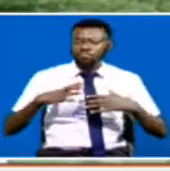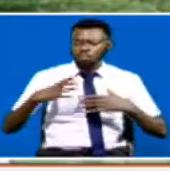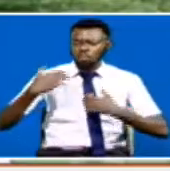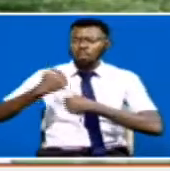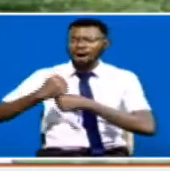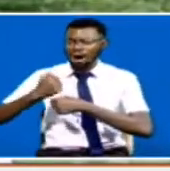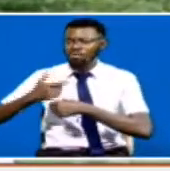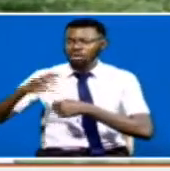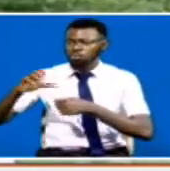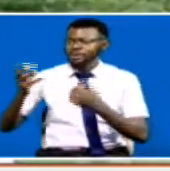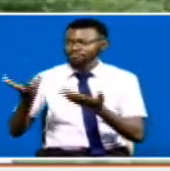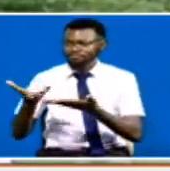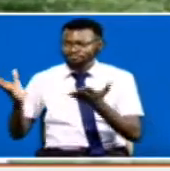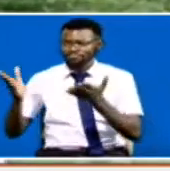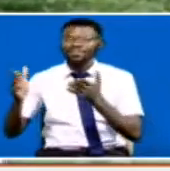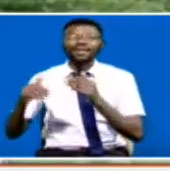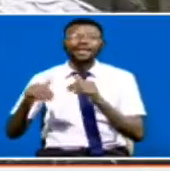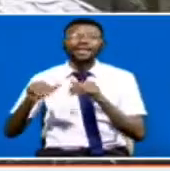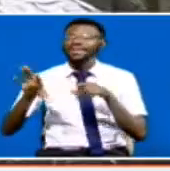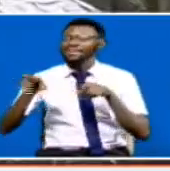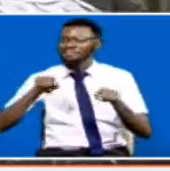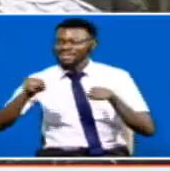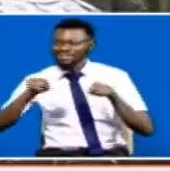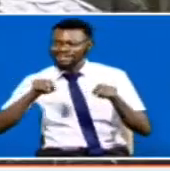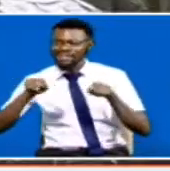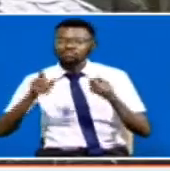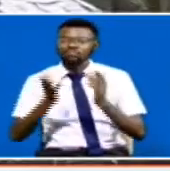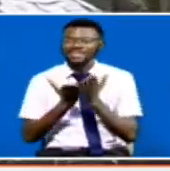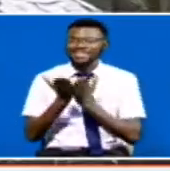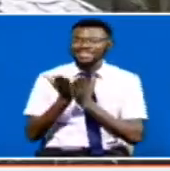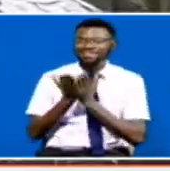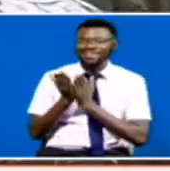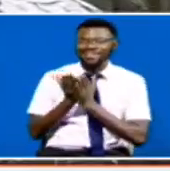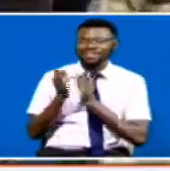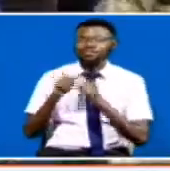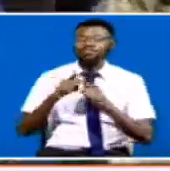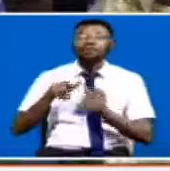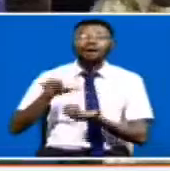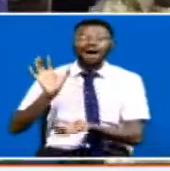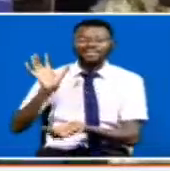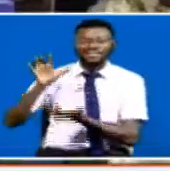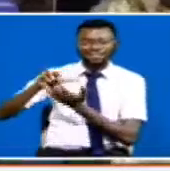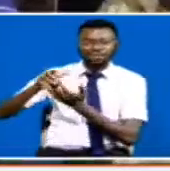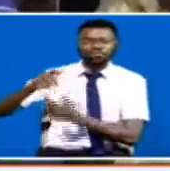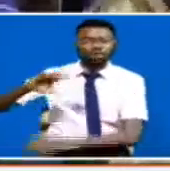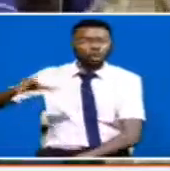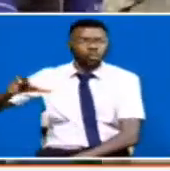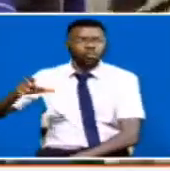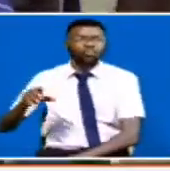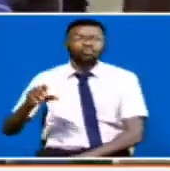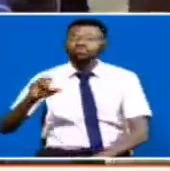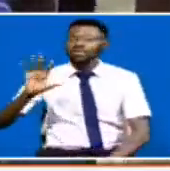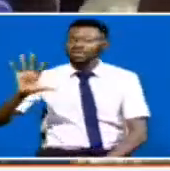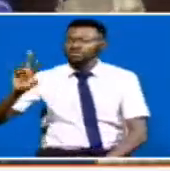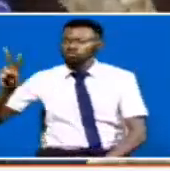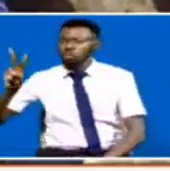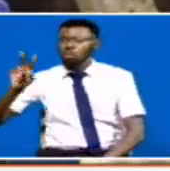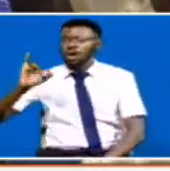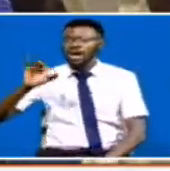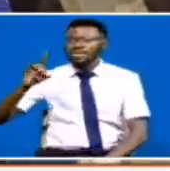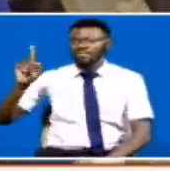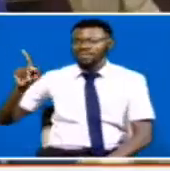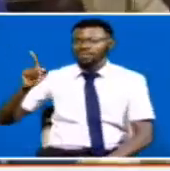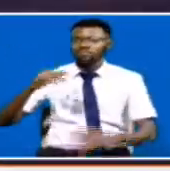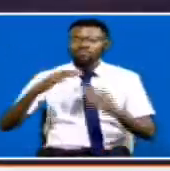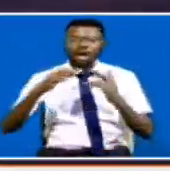provide clinical management of rape services. In the neighboring county of Tana River, the 52 IDP camps have become the home